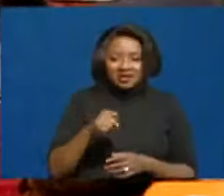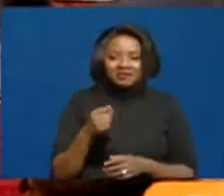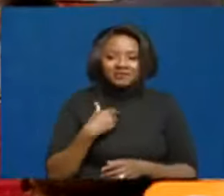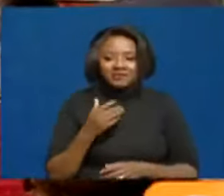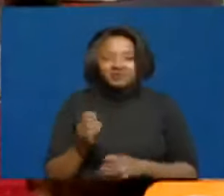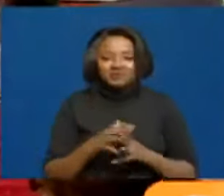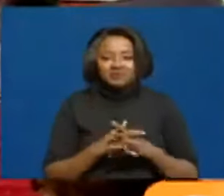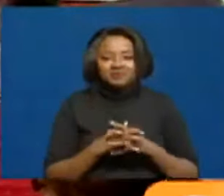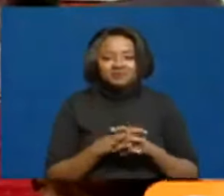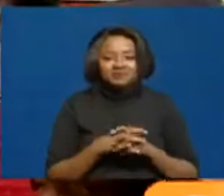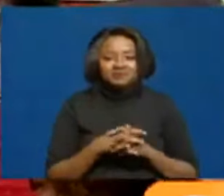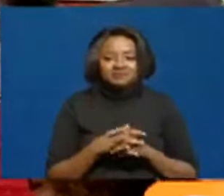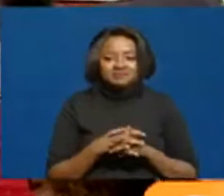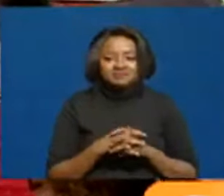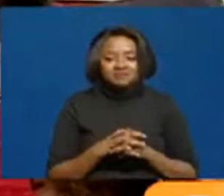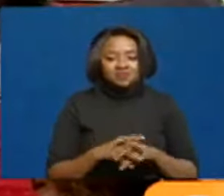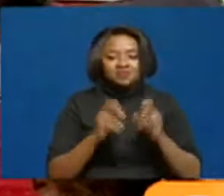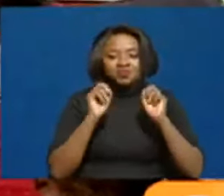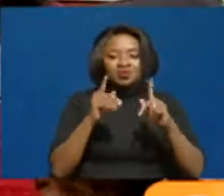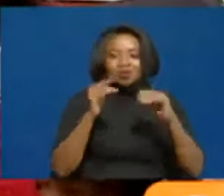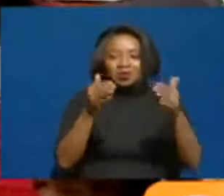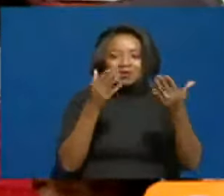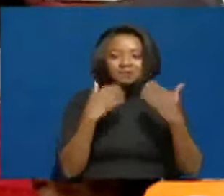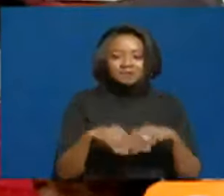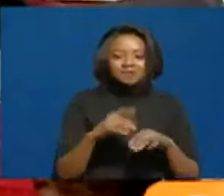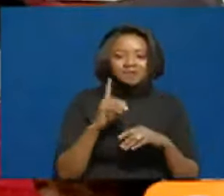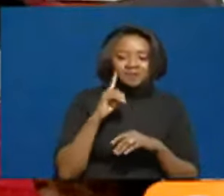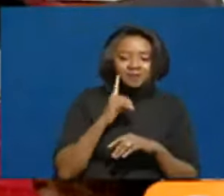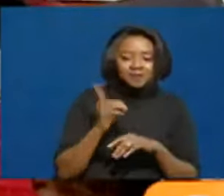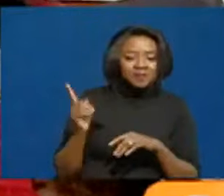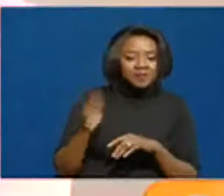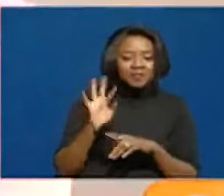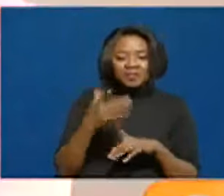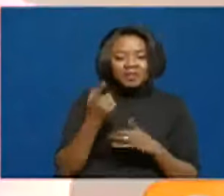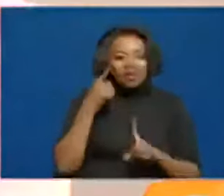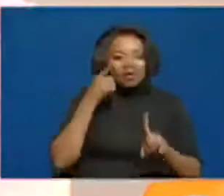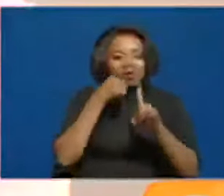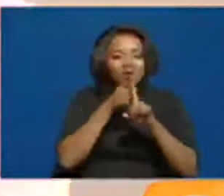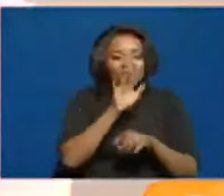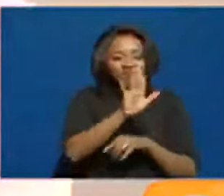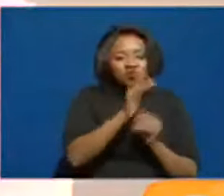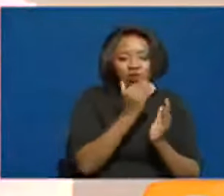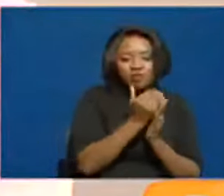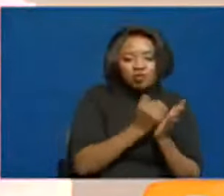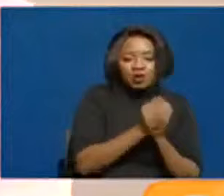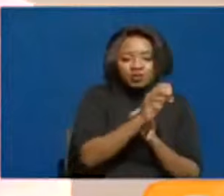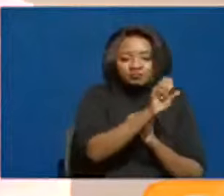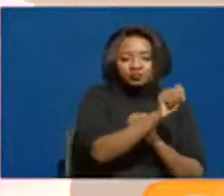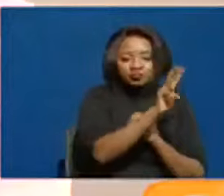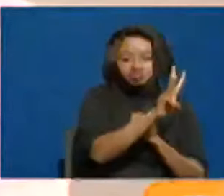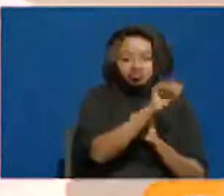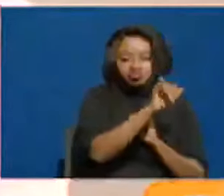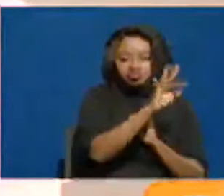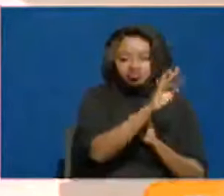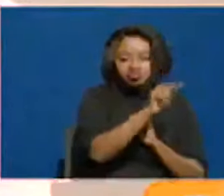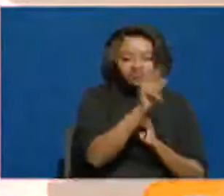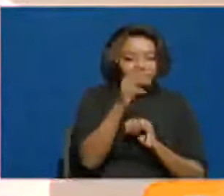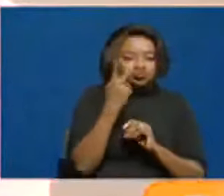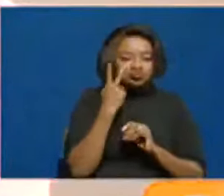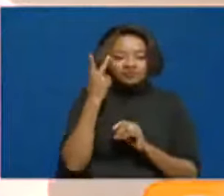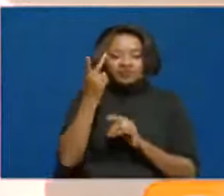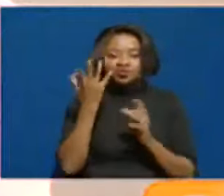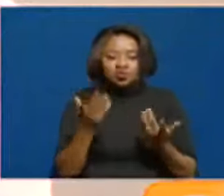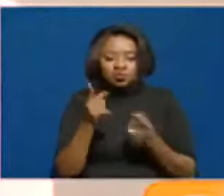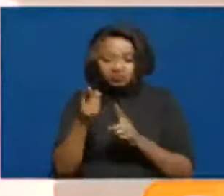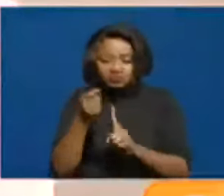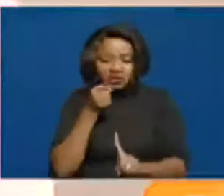There's money there. Yeah. Okay, we bring in Jabez on this. Jabez, the goals for SWIFT program and how you envision its impact in the waste management